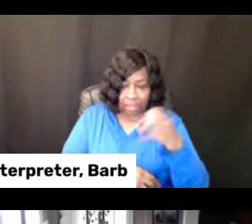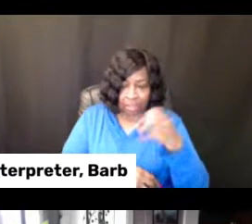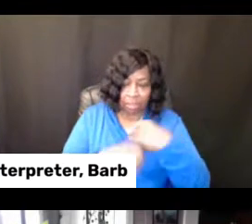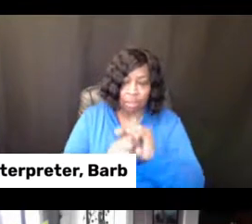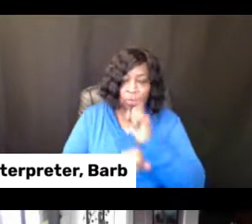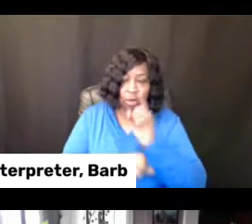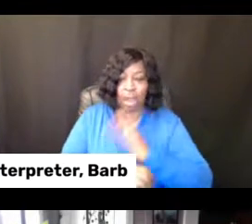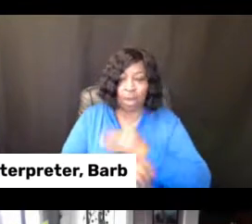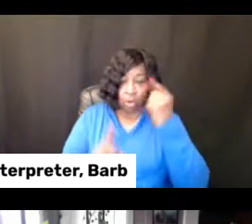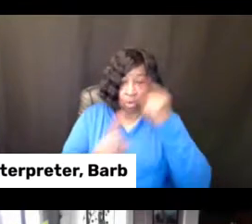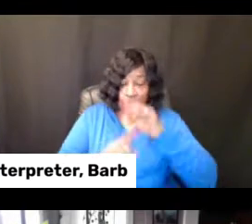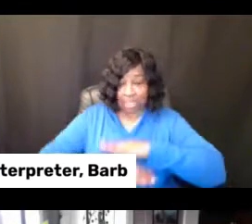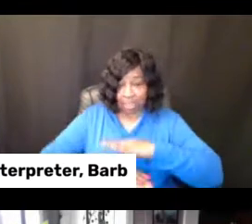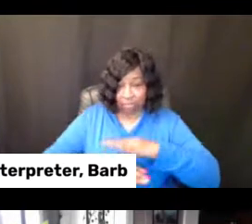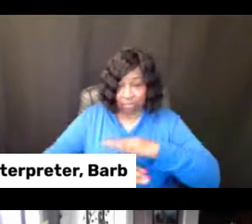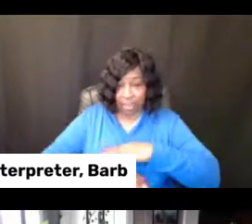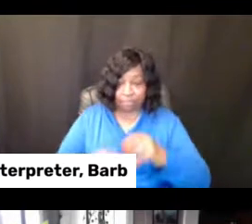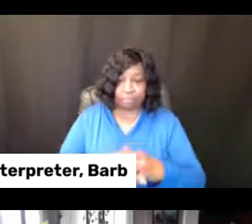won.